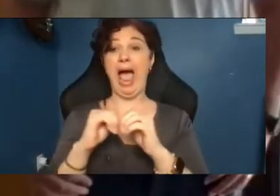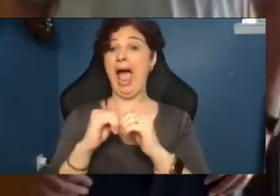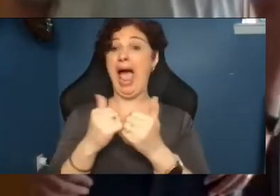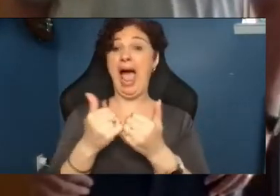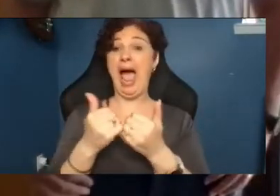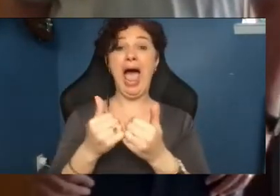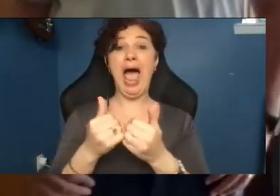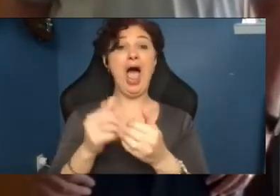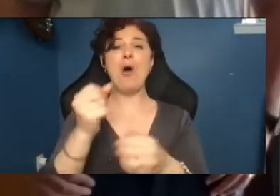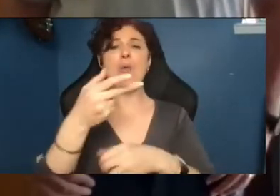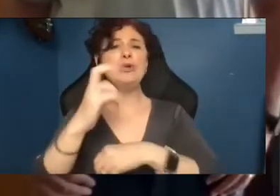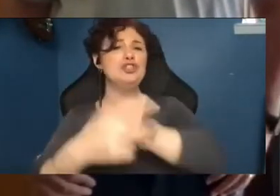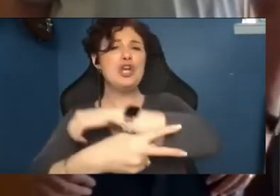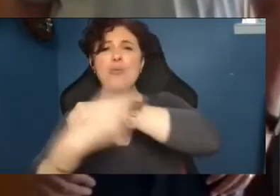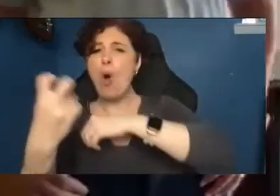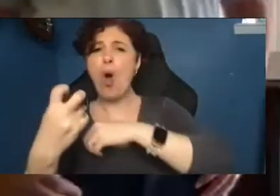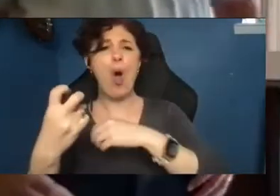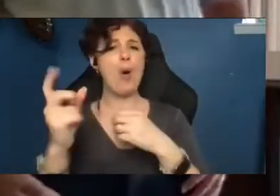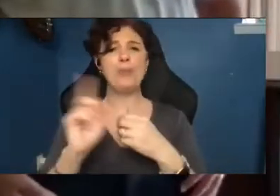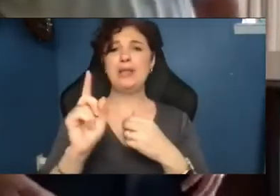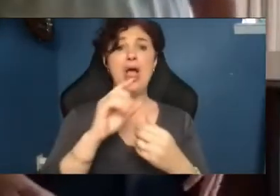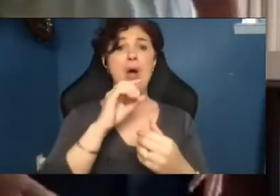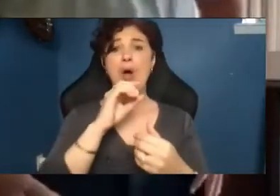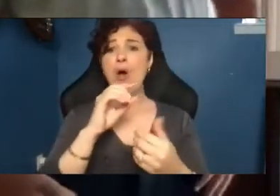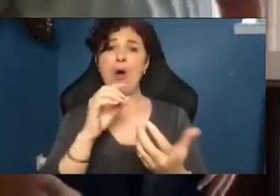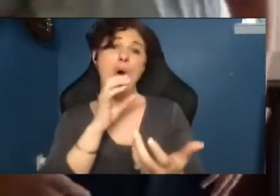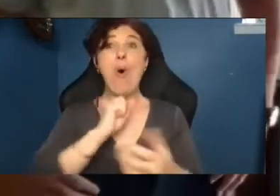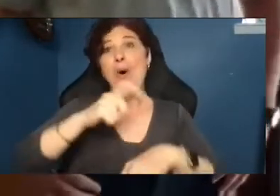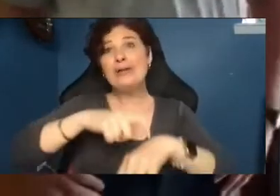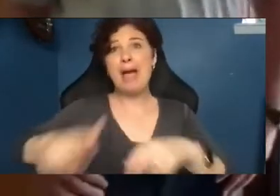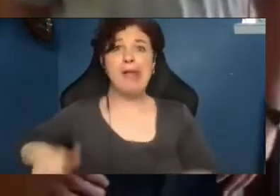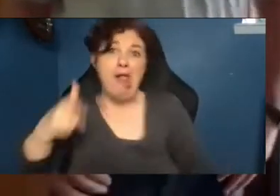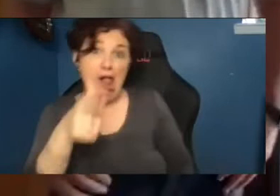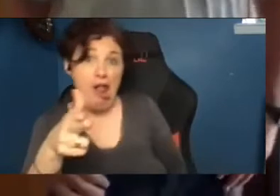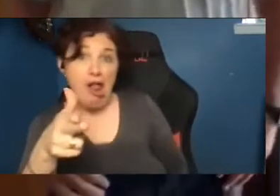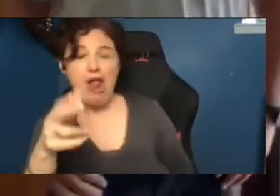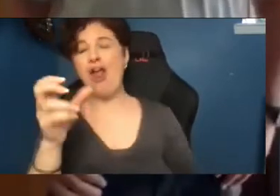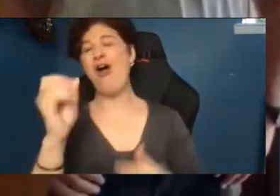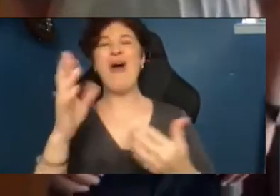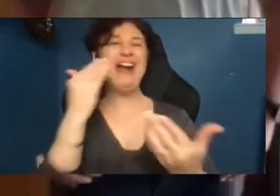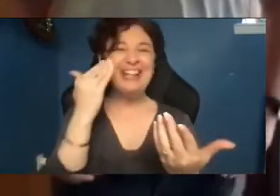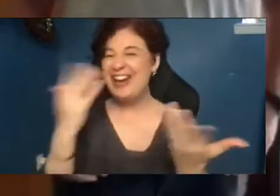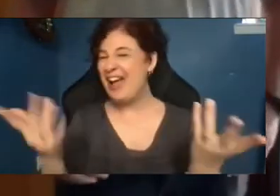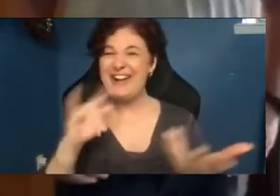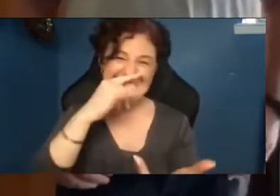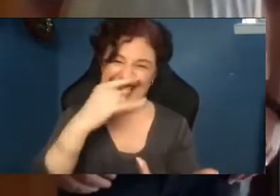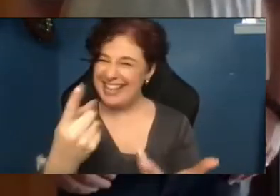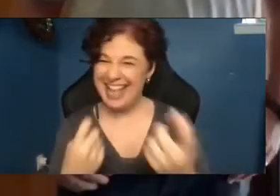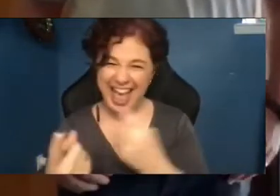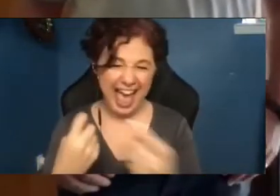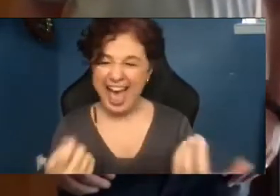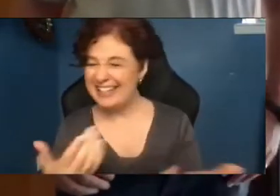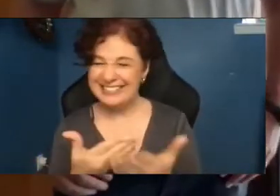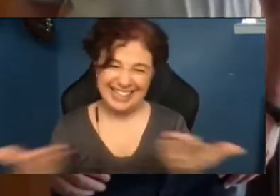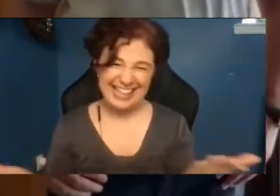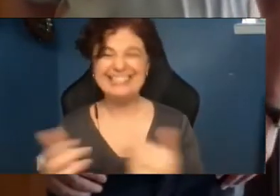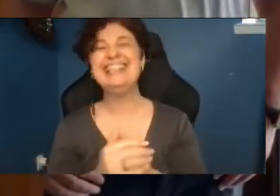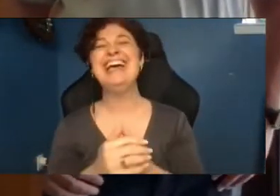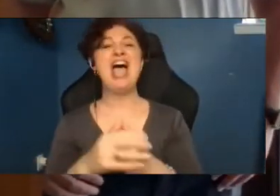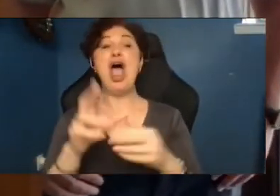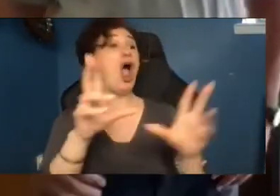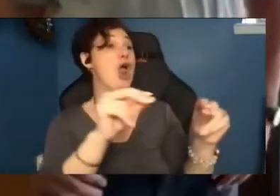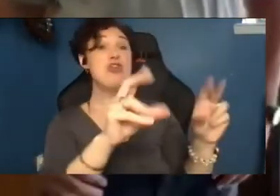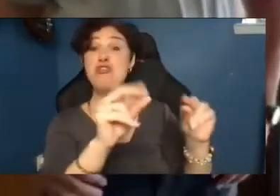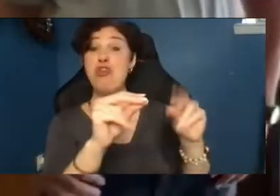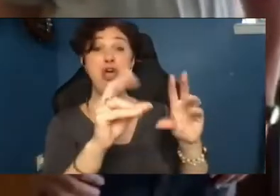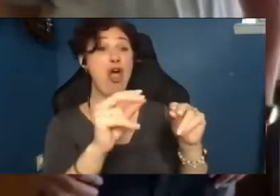was she robbed? Like, was it like old timey by gunpoint? Or I know kids ask the darndest things. No,